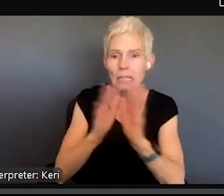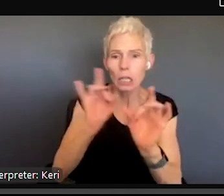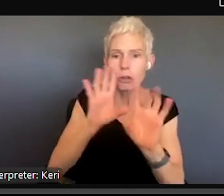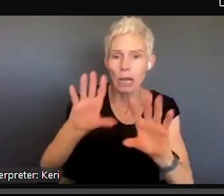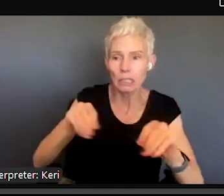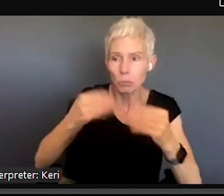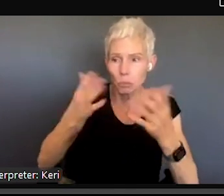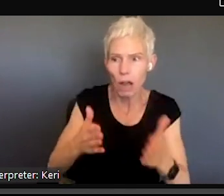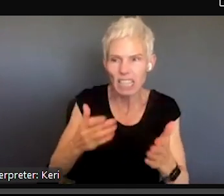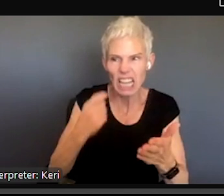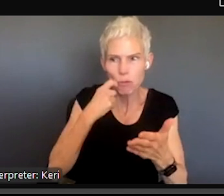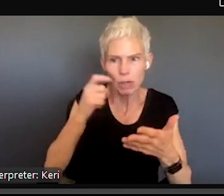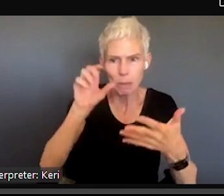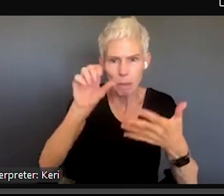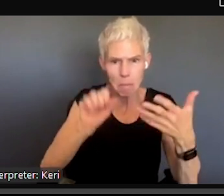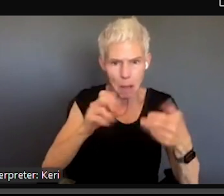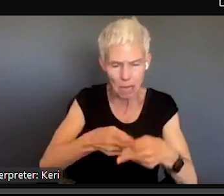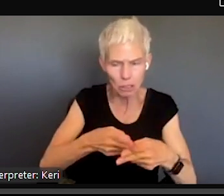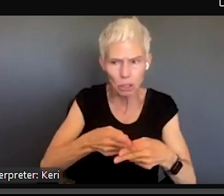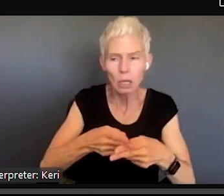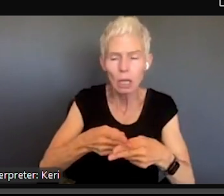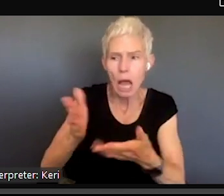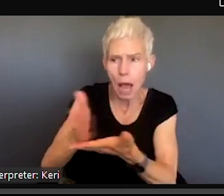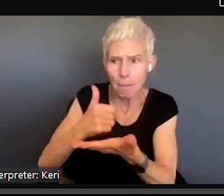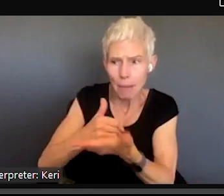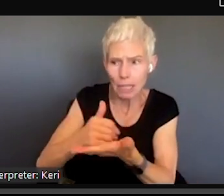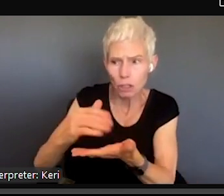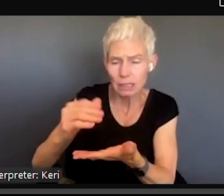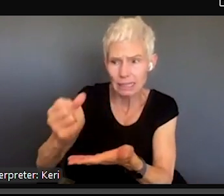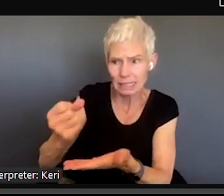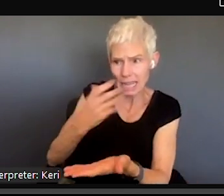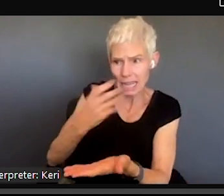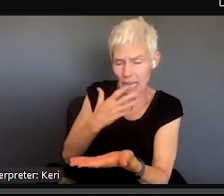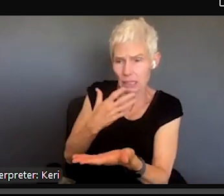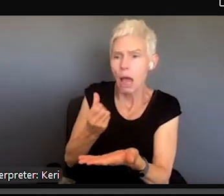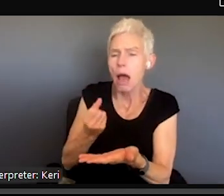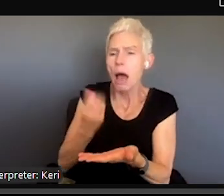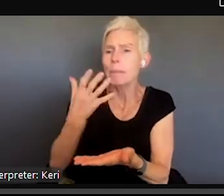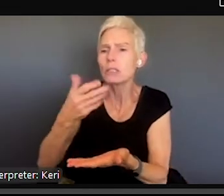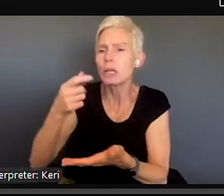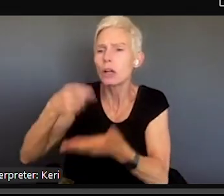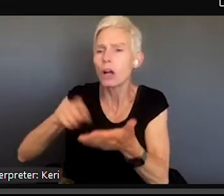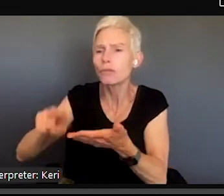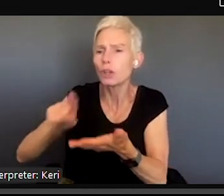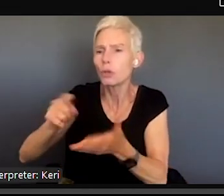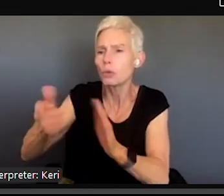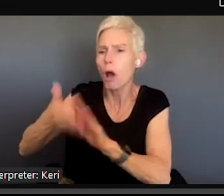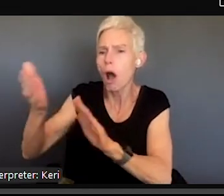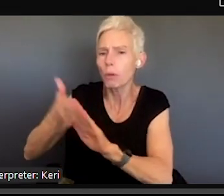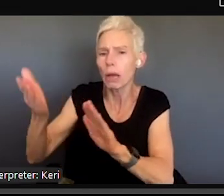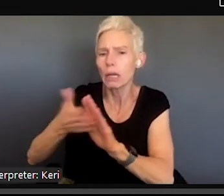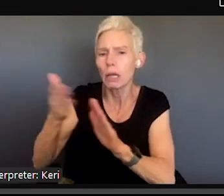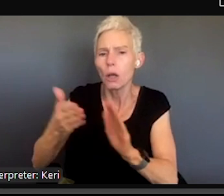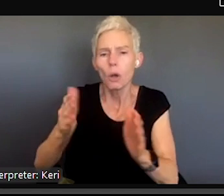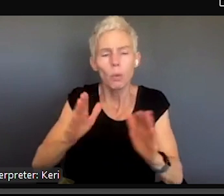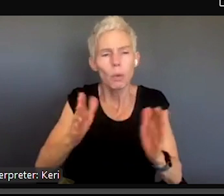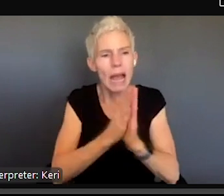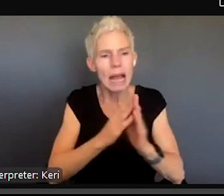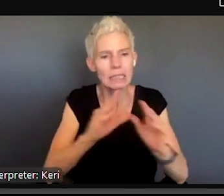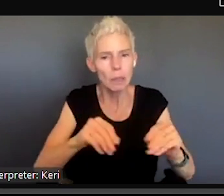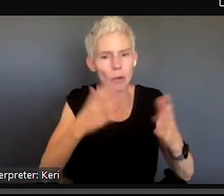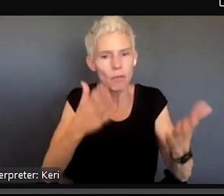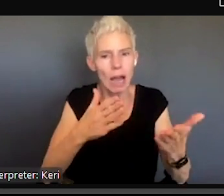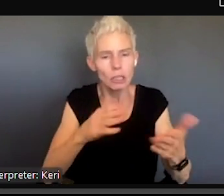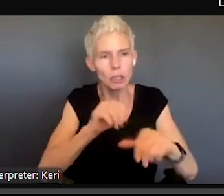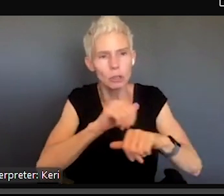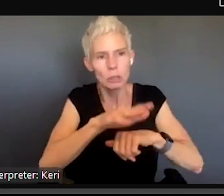I mentioned, send us a budget, right? What it's going to cost for you to operate. We ask the providers to bill as much